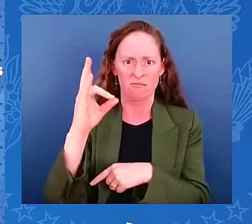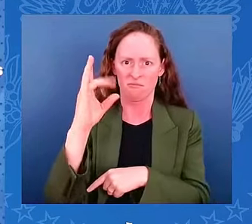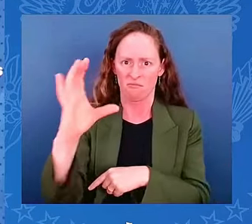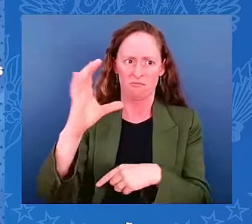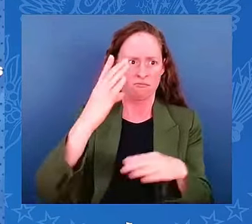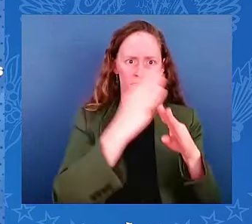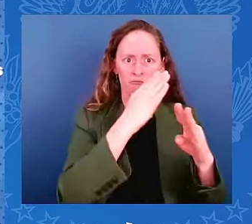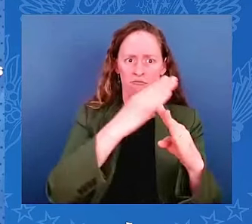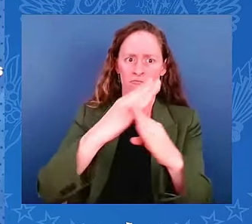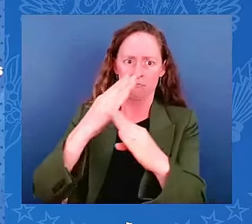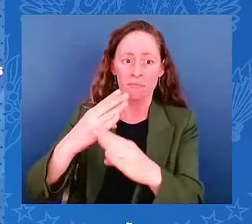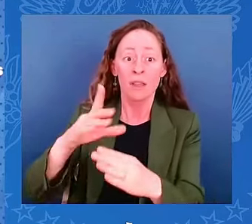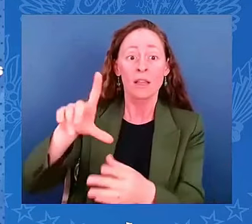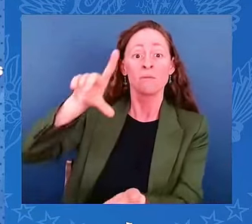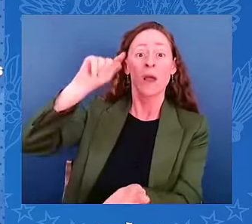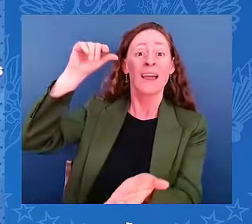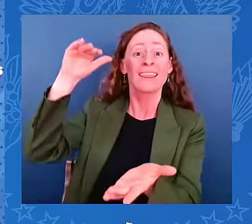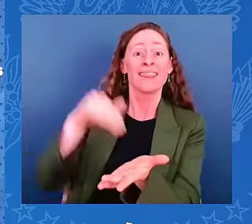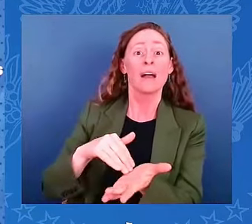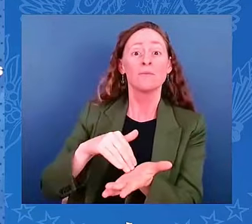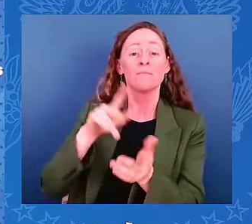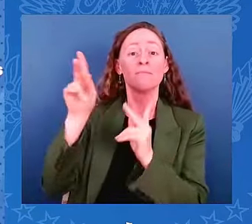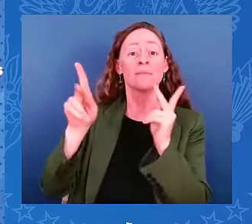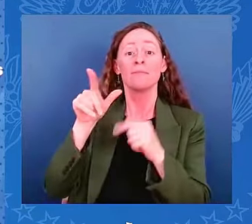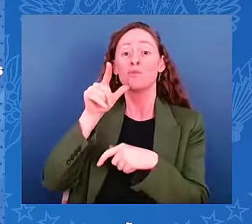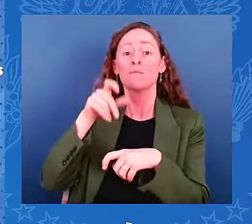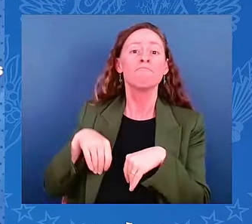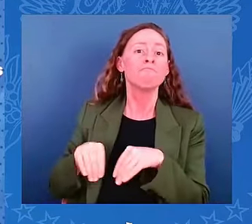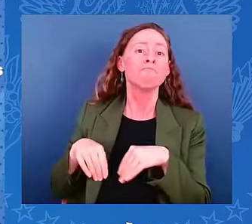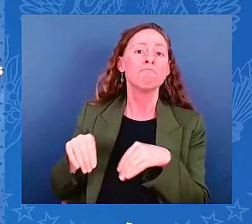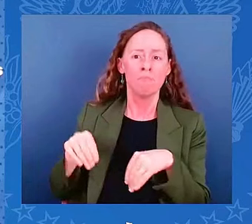licensed to run background checks,